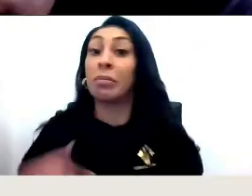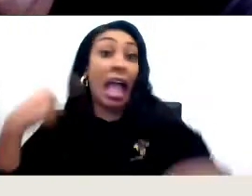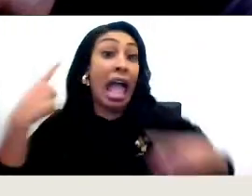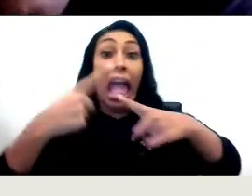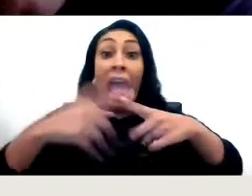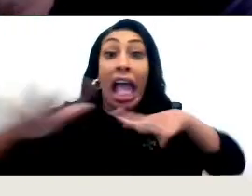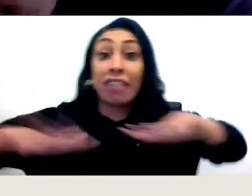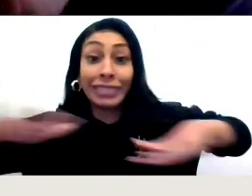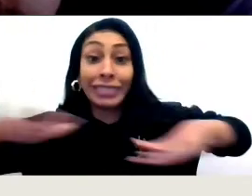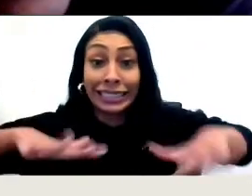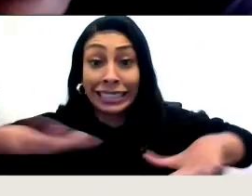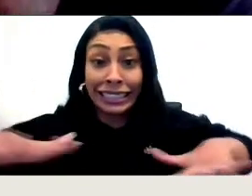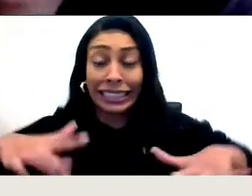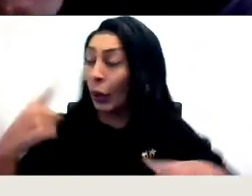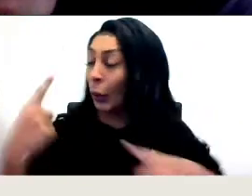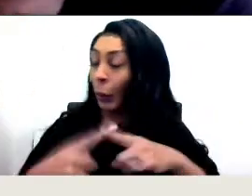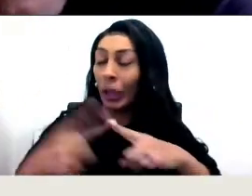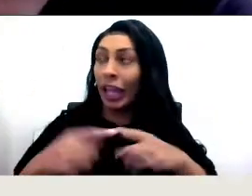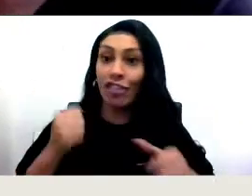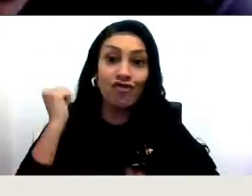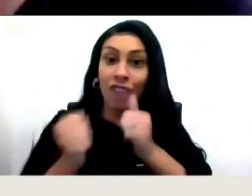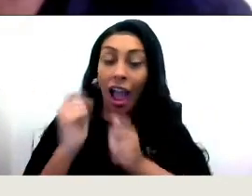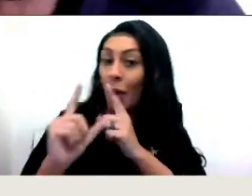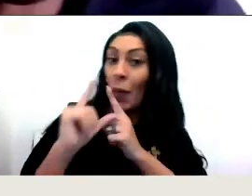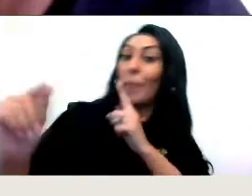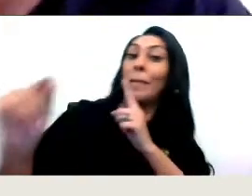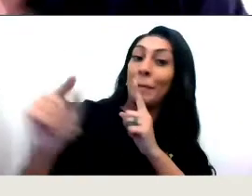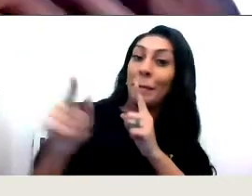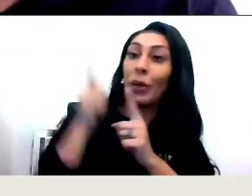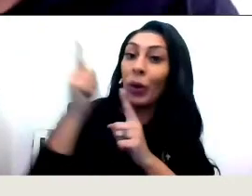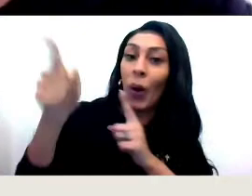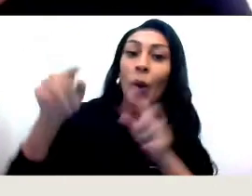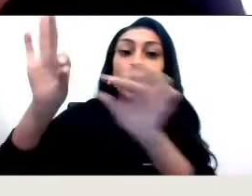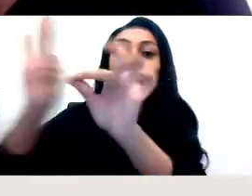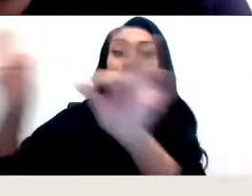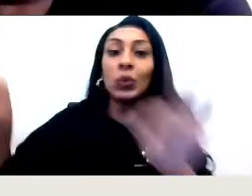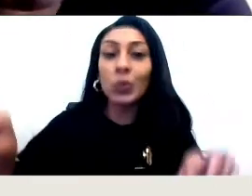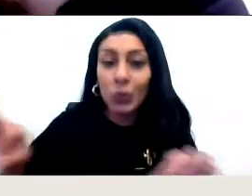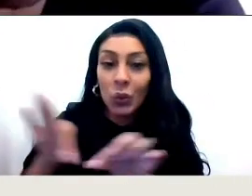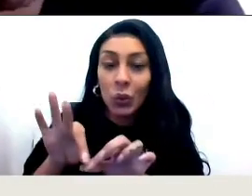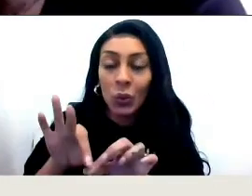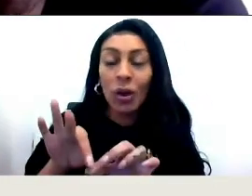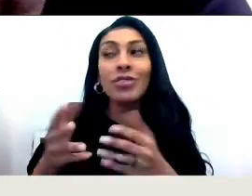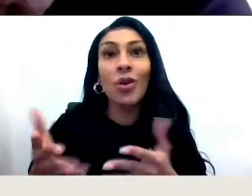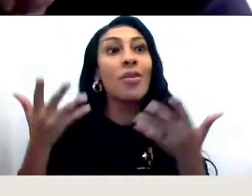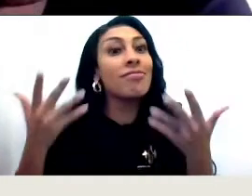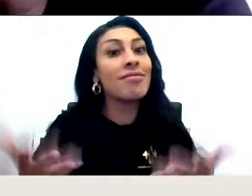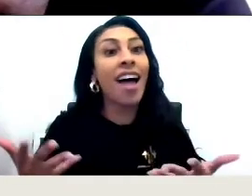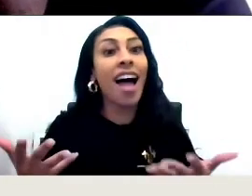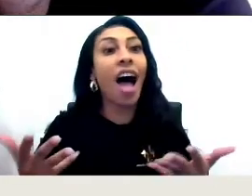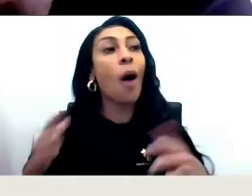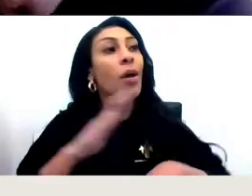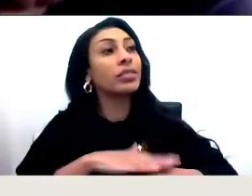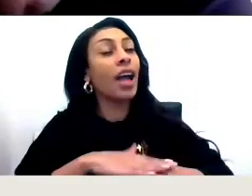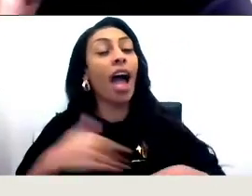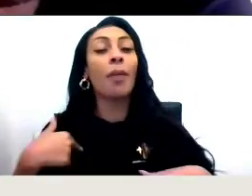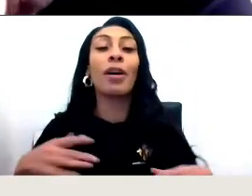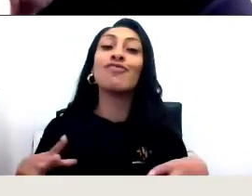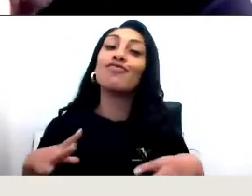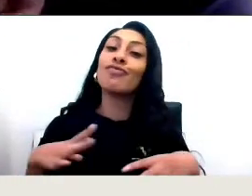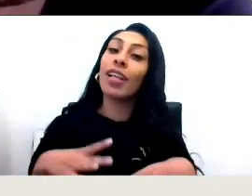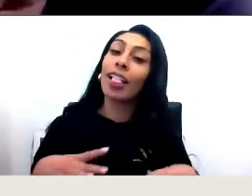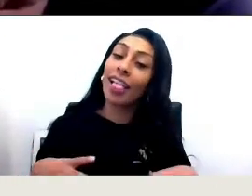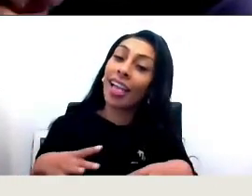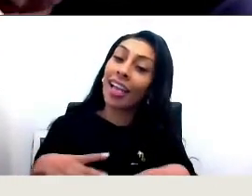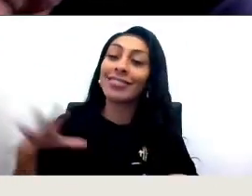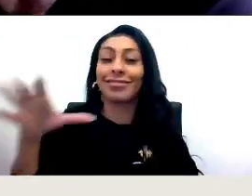doing something quickly and then I'm running, I'm out going to the studio. So it's great to have this time to say, okay, I can relax and take time